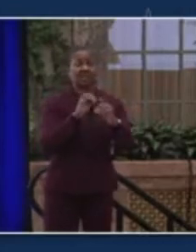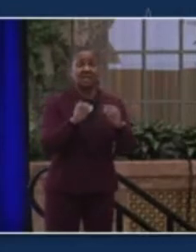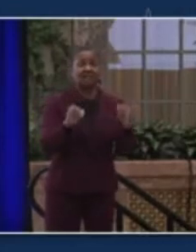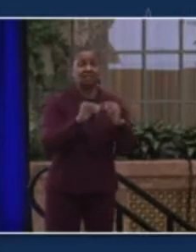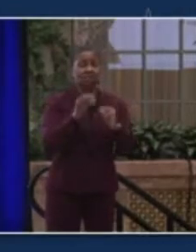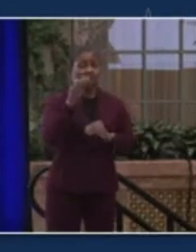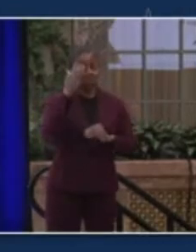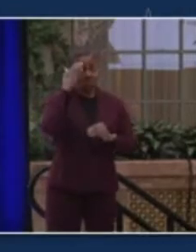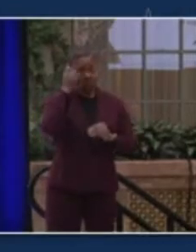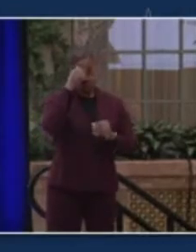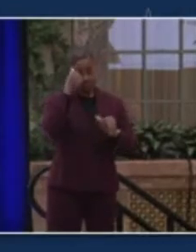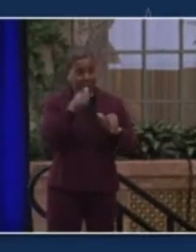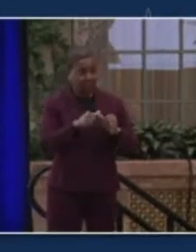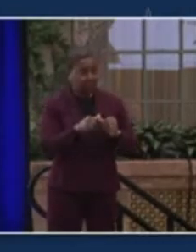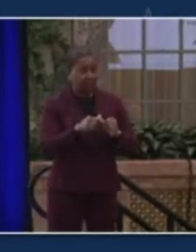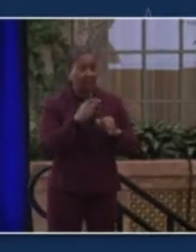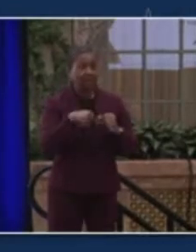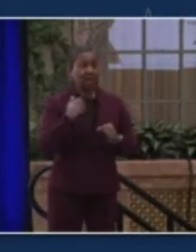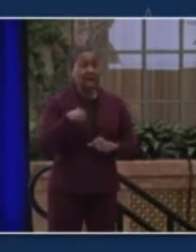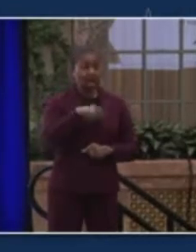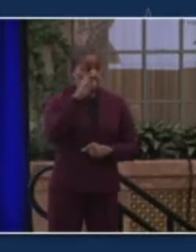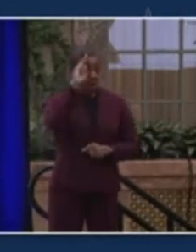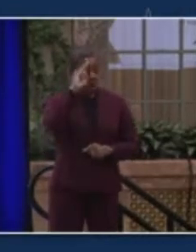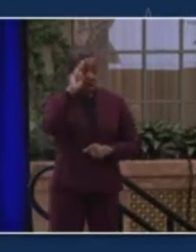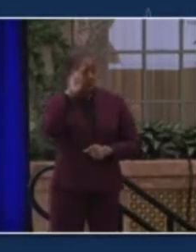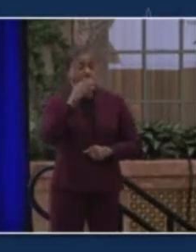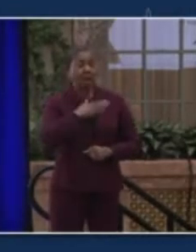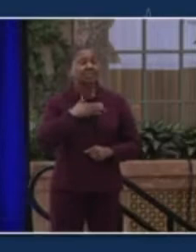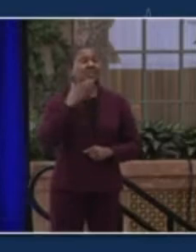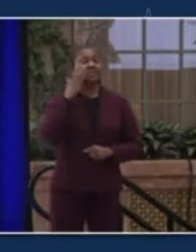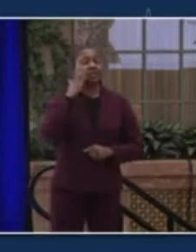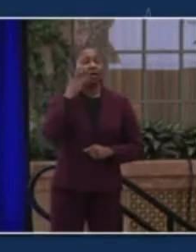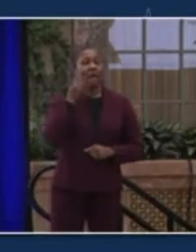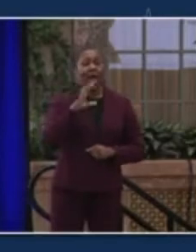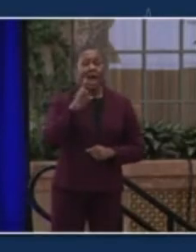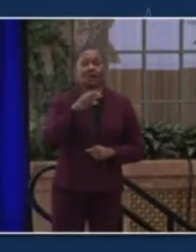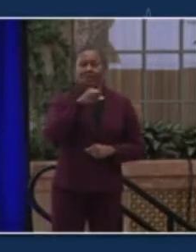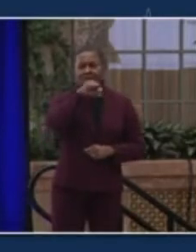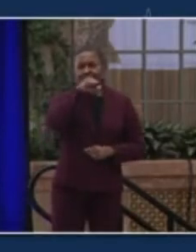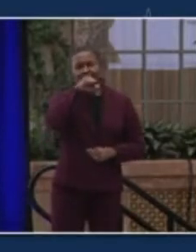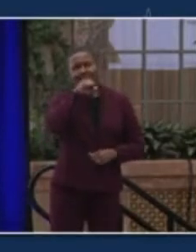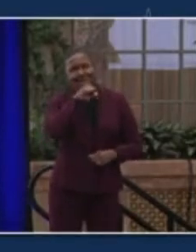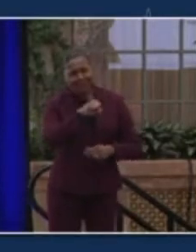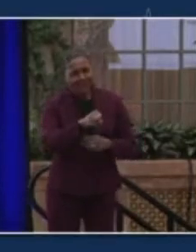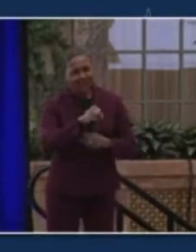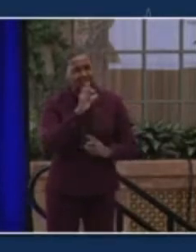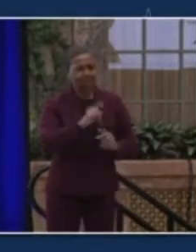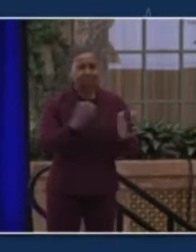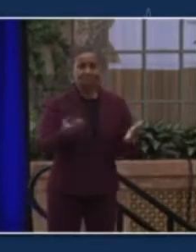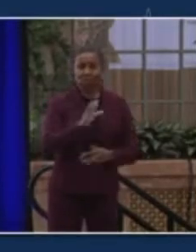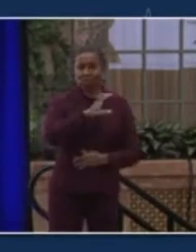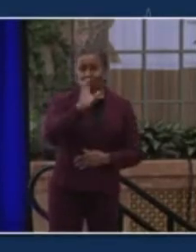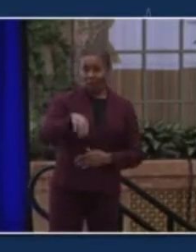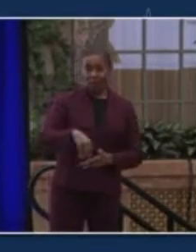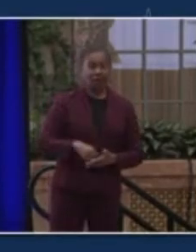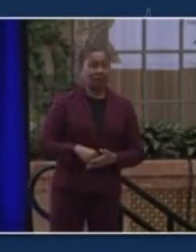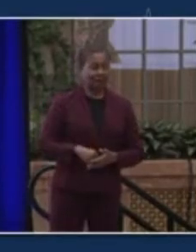is known or remembered about our uncle, please know Harold loved the people of